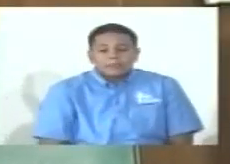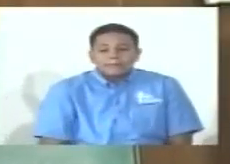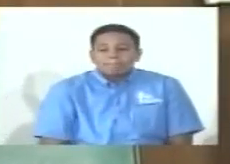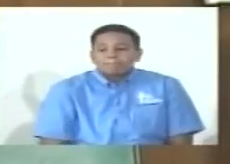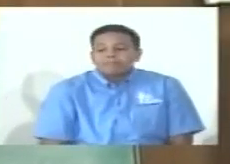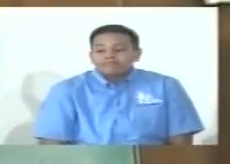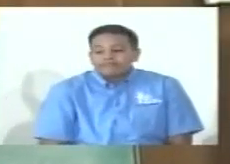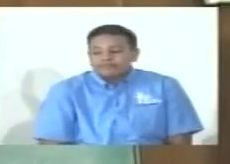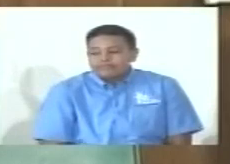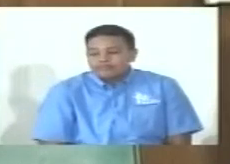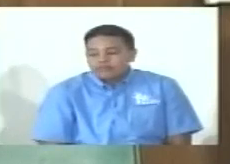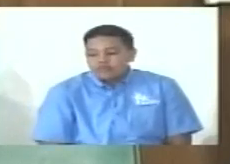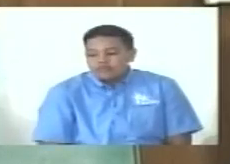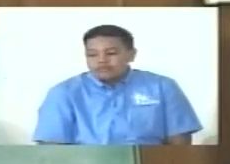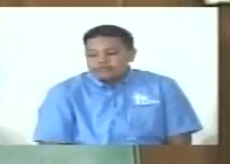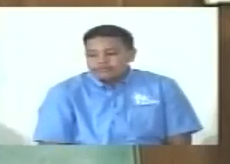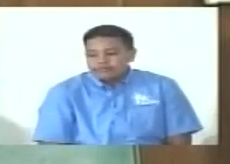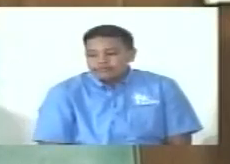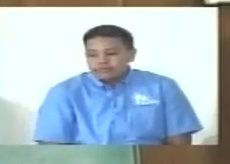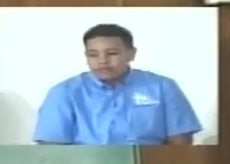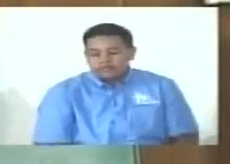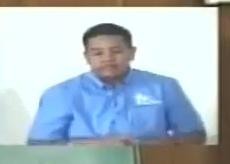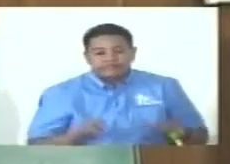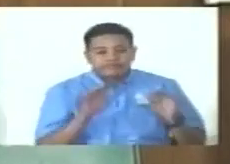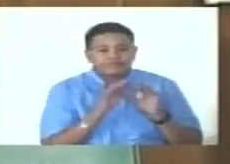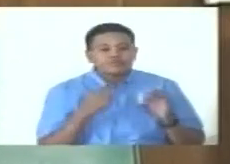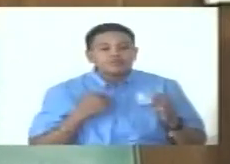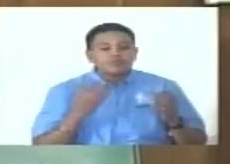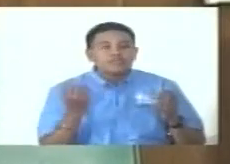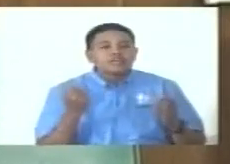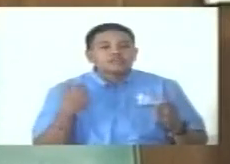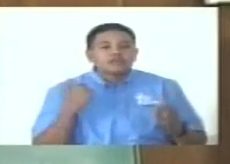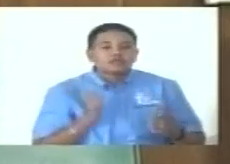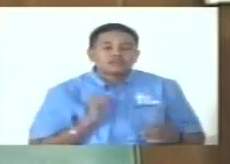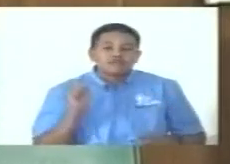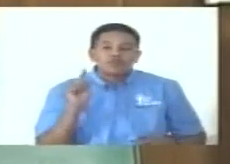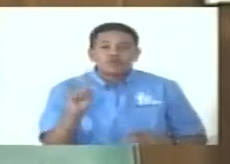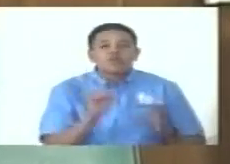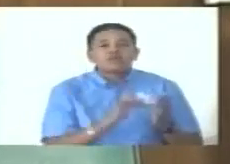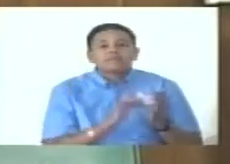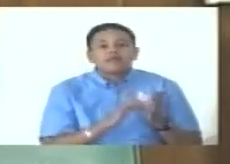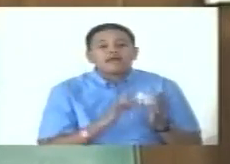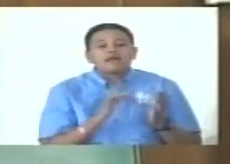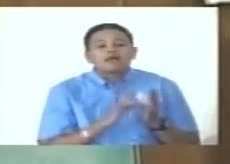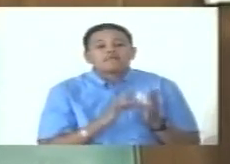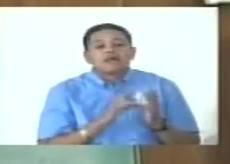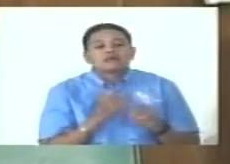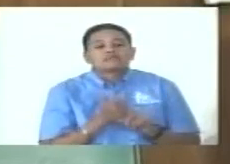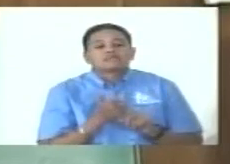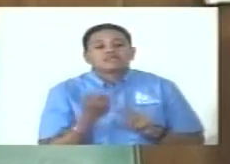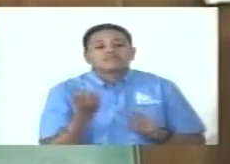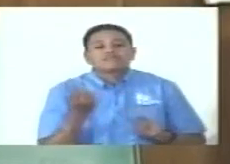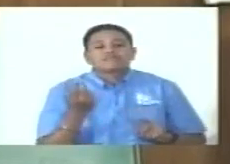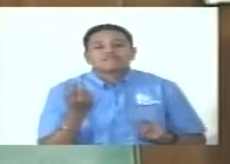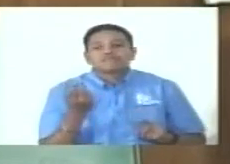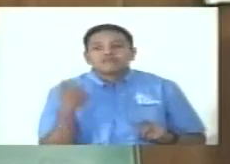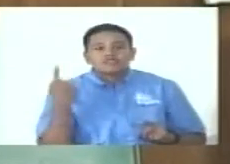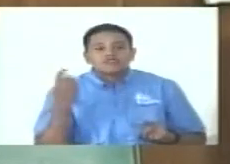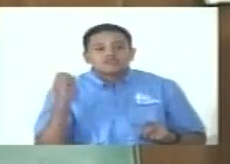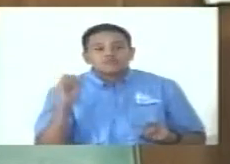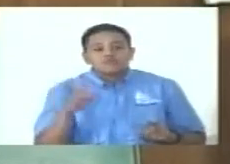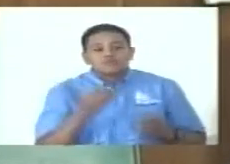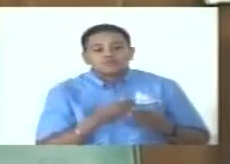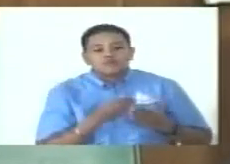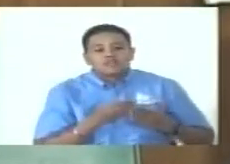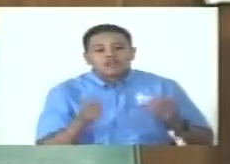It's important that we get that. So I go to a bank, and the bank is superior. I need somewhere to put the money under my, that is